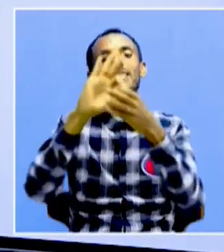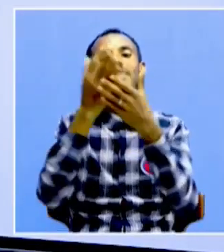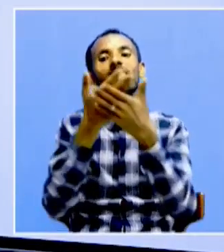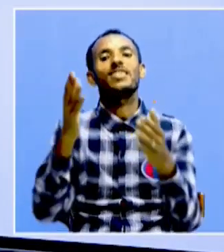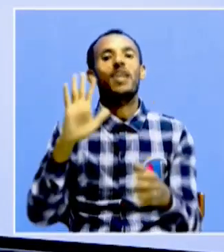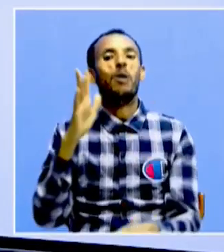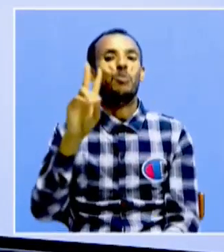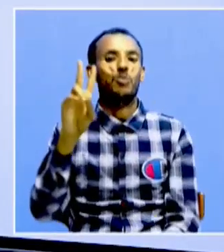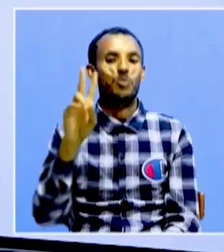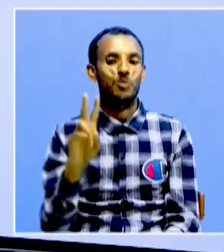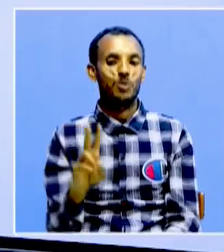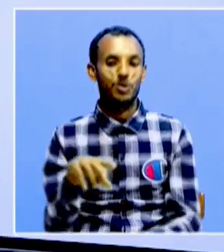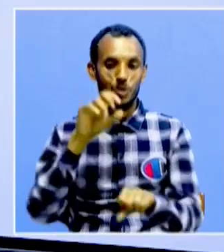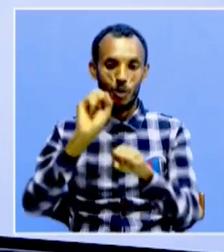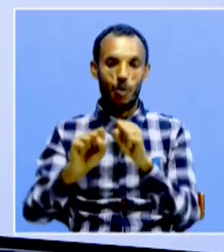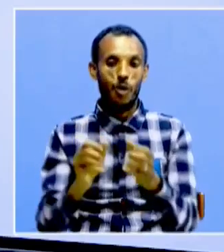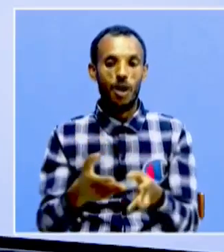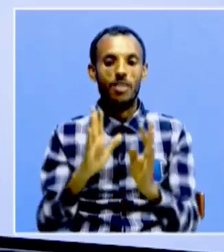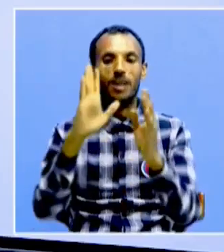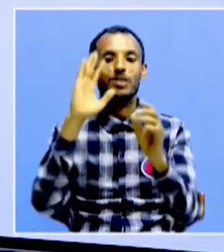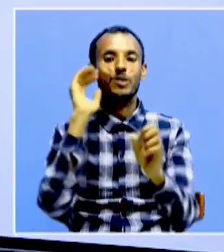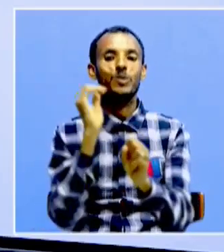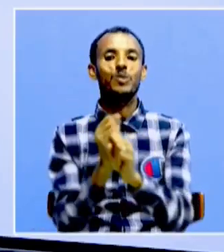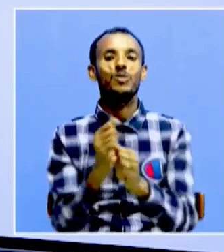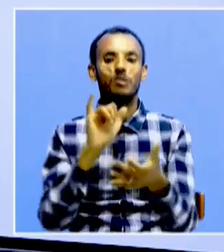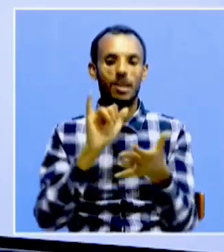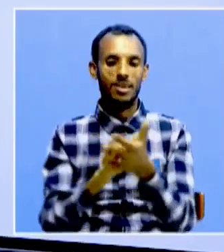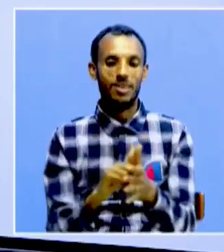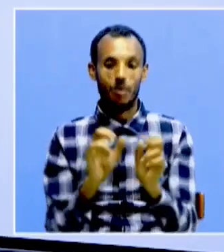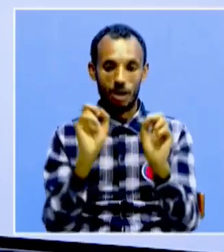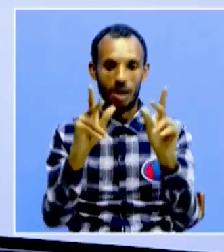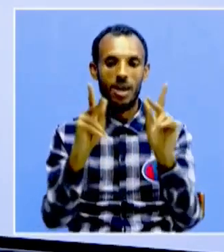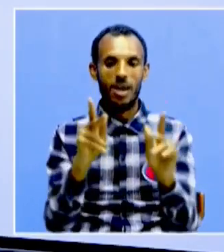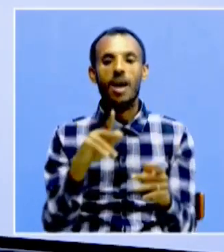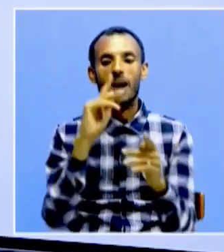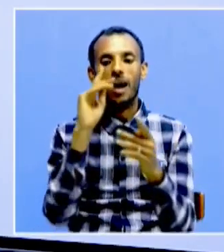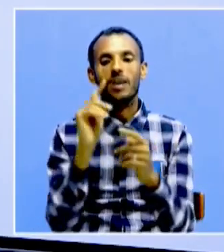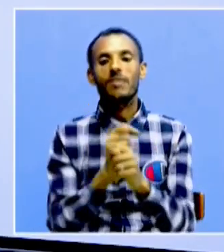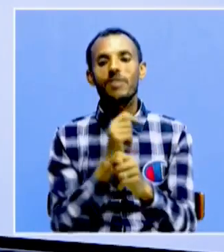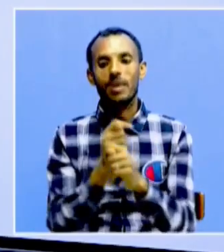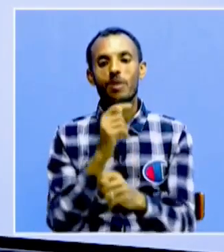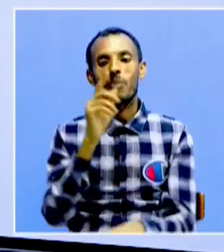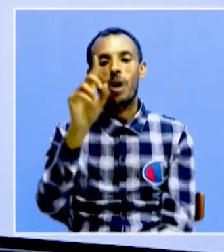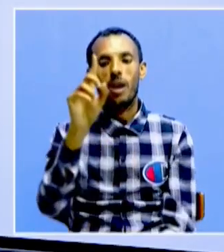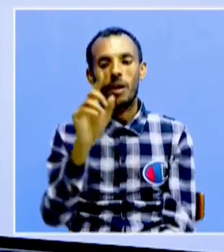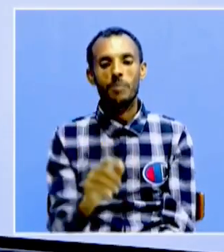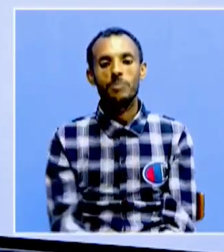type 2. So let us do that, okay? Activity 1.